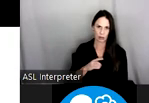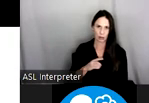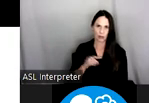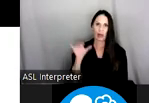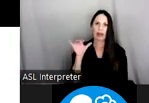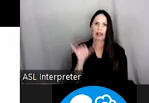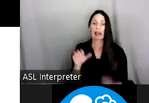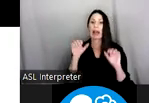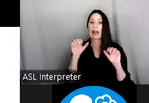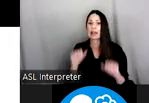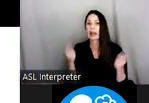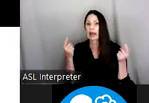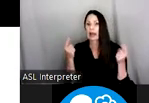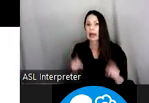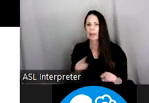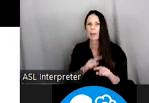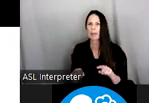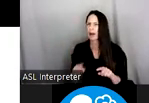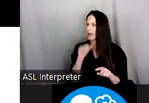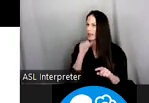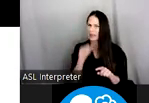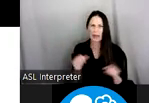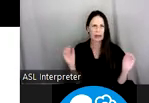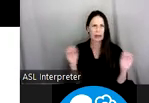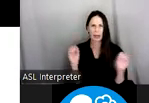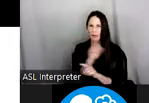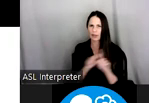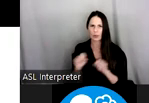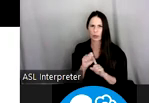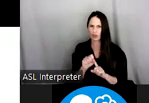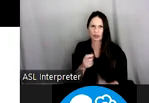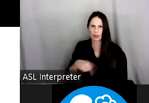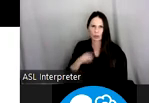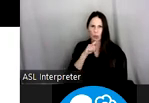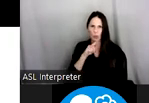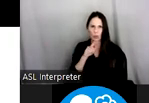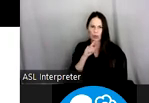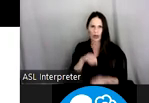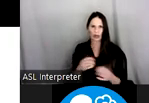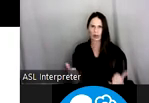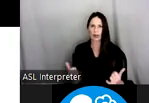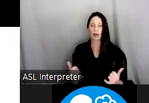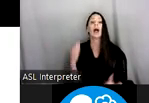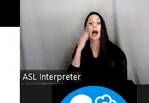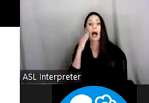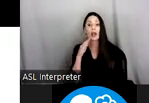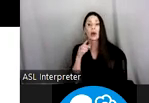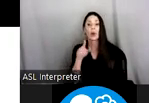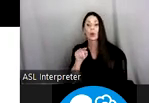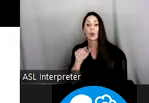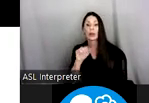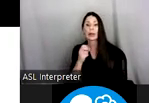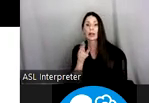of the situations that we're in right now necessarily, because Tasha, I know that you do participate in those other meetings. Are you a